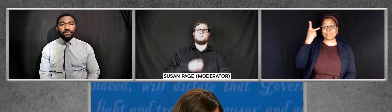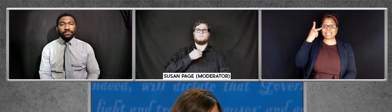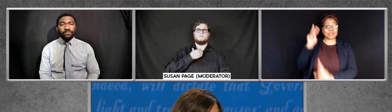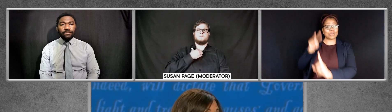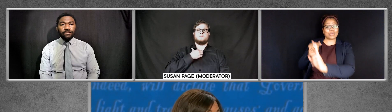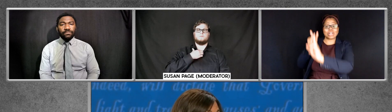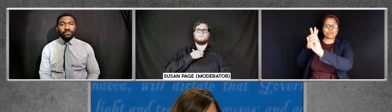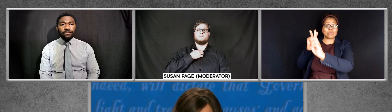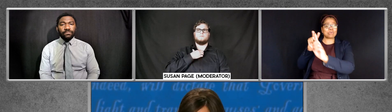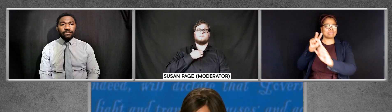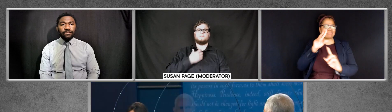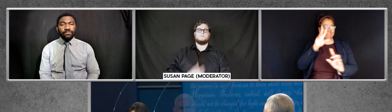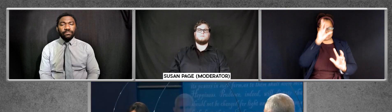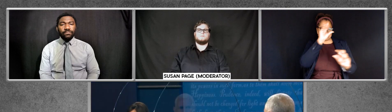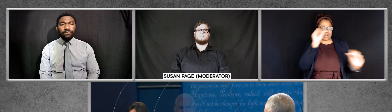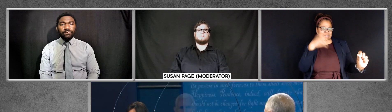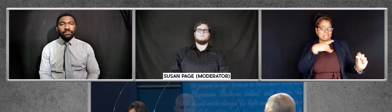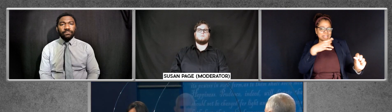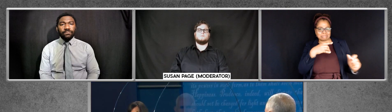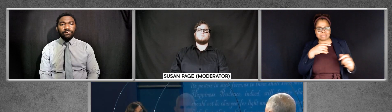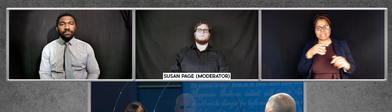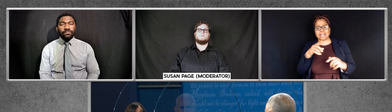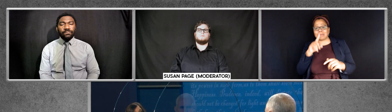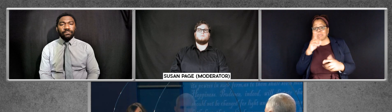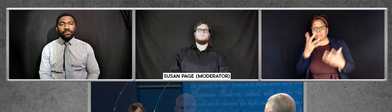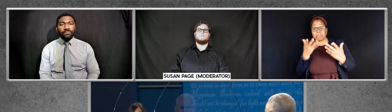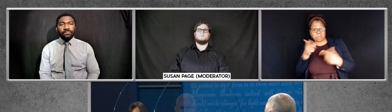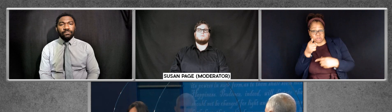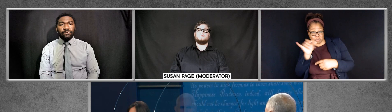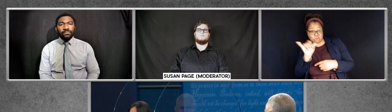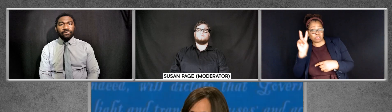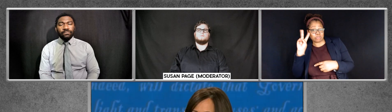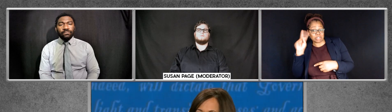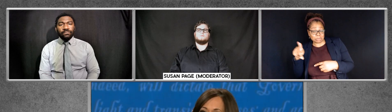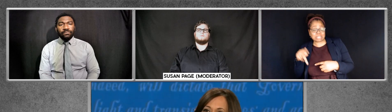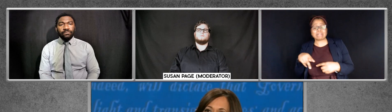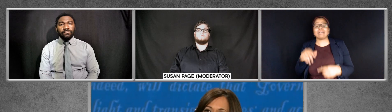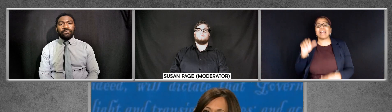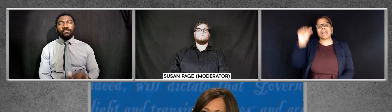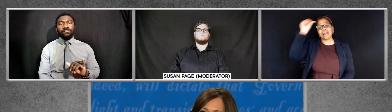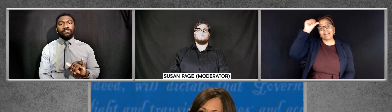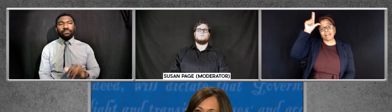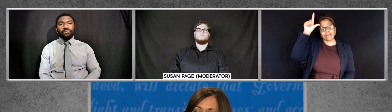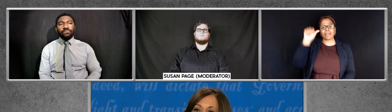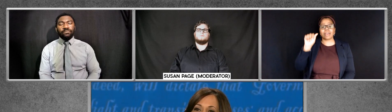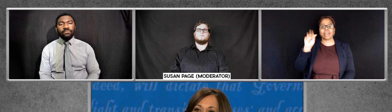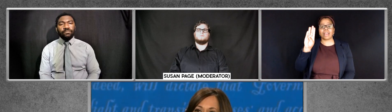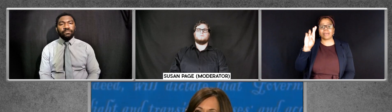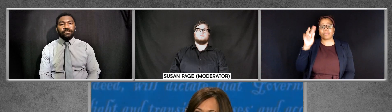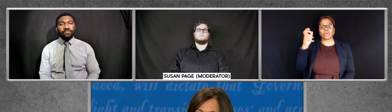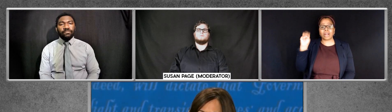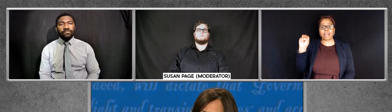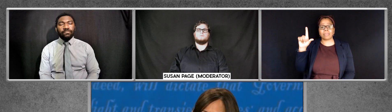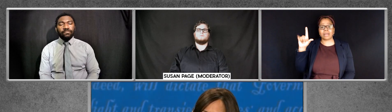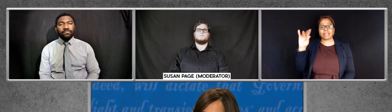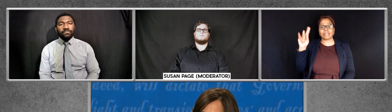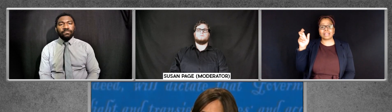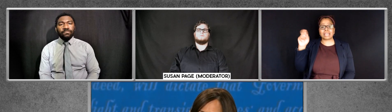the president, I assume of you also, Mr. Vice President, is Abraham Lincoln. Mm-hmm. Abraham Lincoln was up for